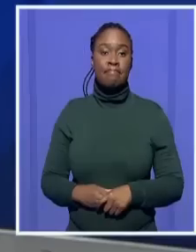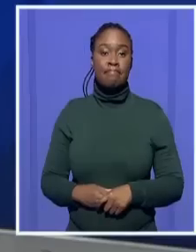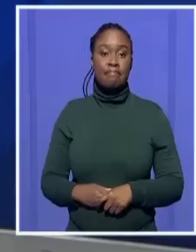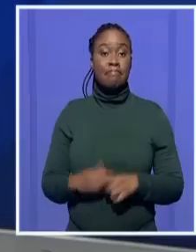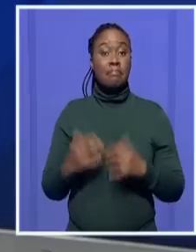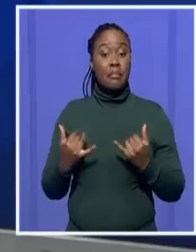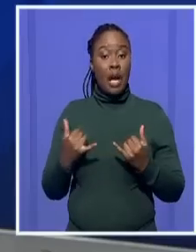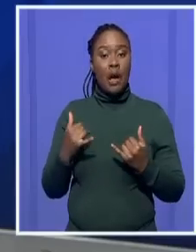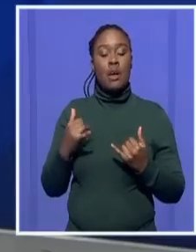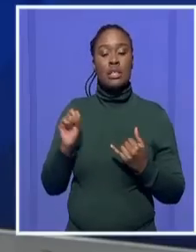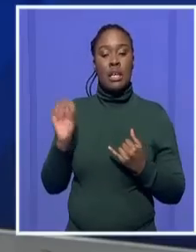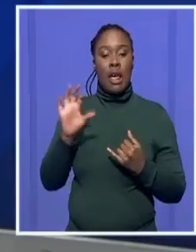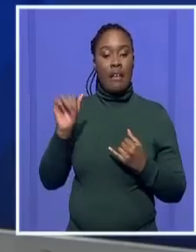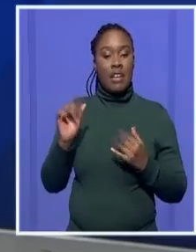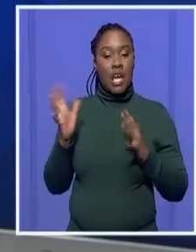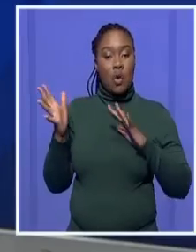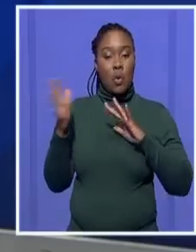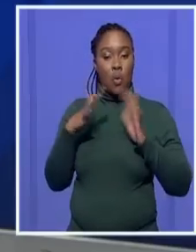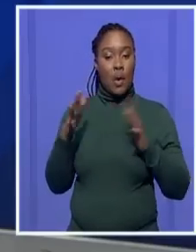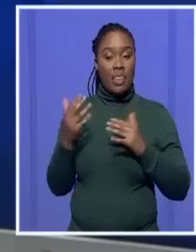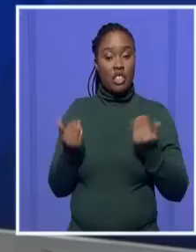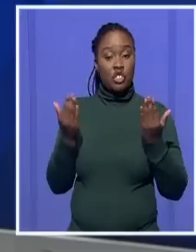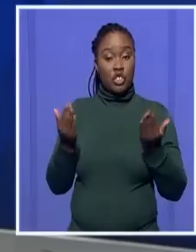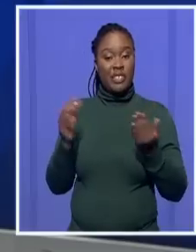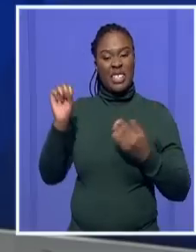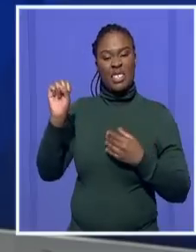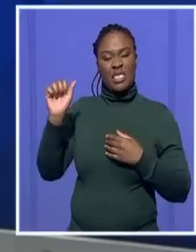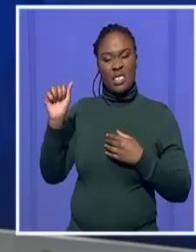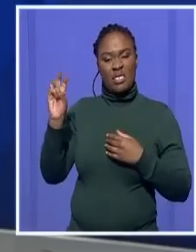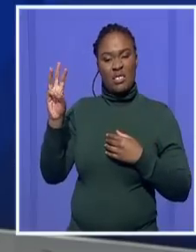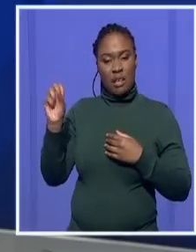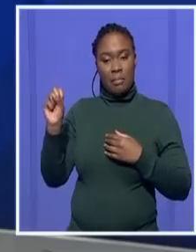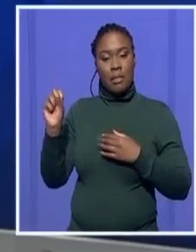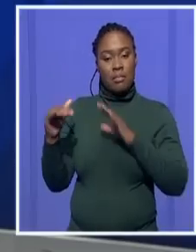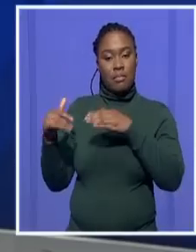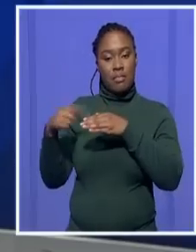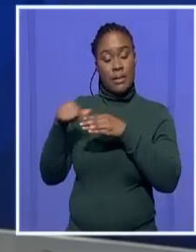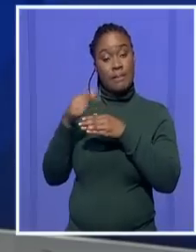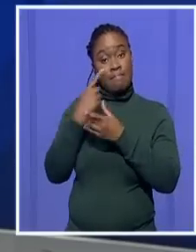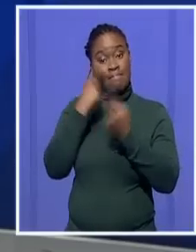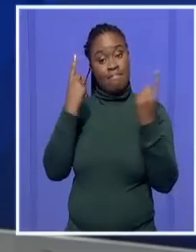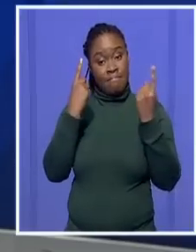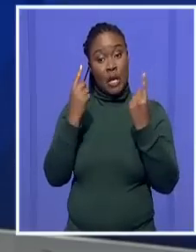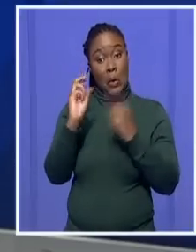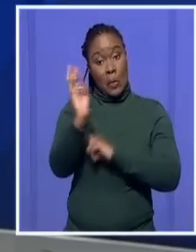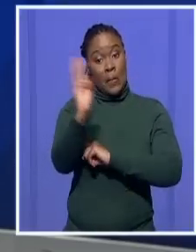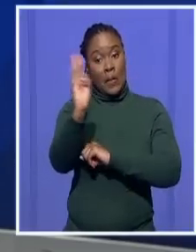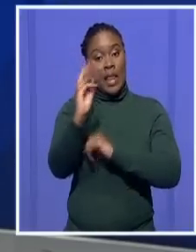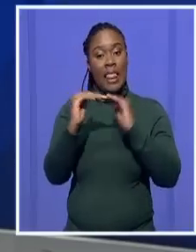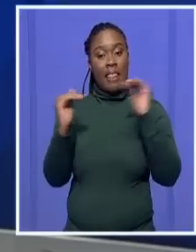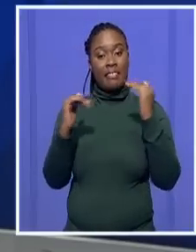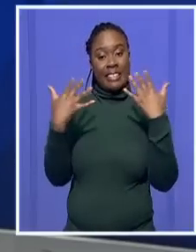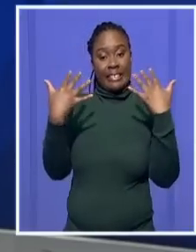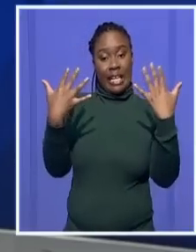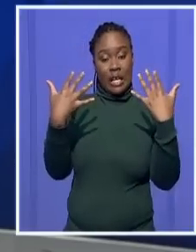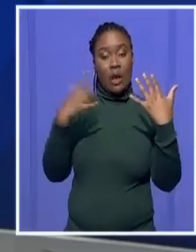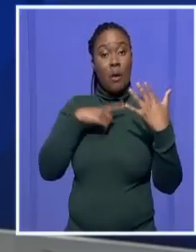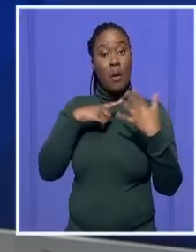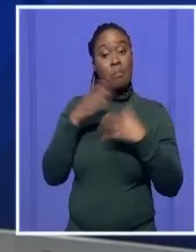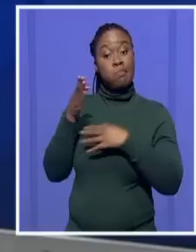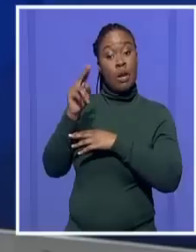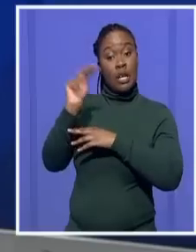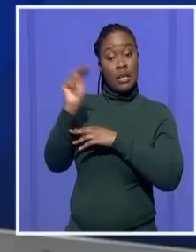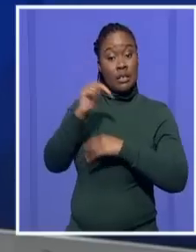The Weather Service issuing a level 10 warning for torrential rains, flooding and mudslides in some coastal areas